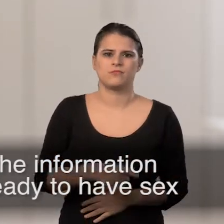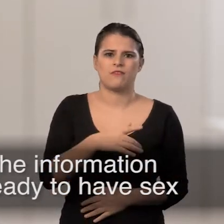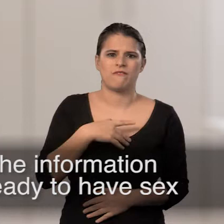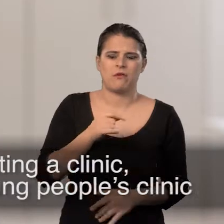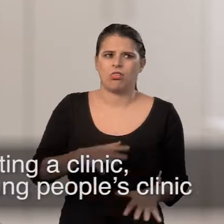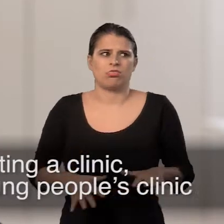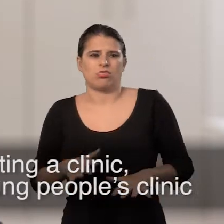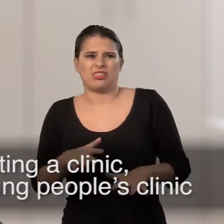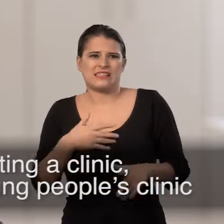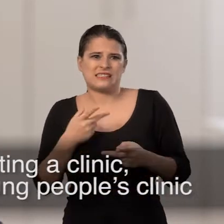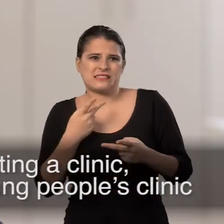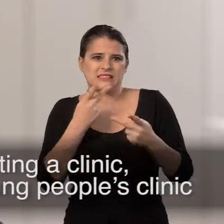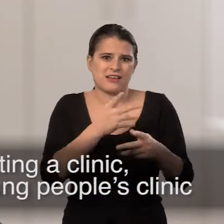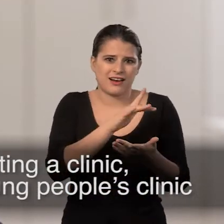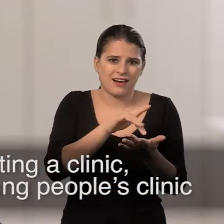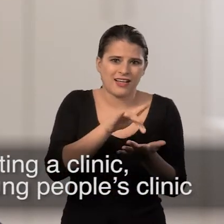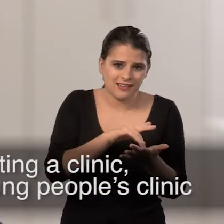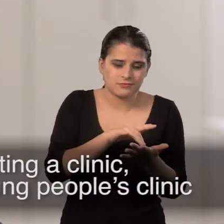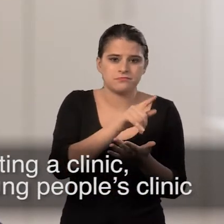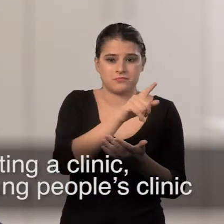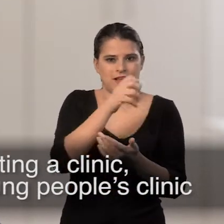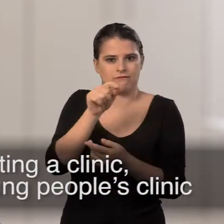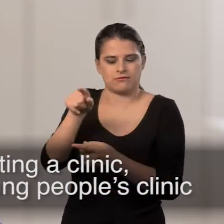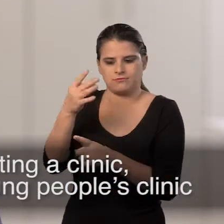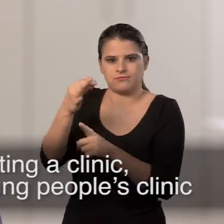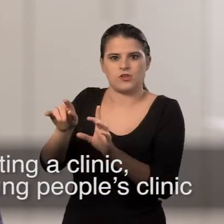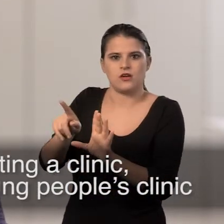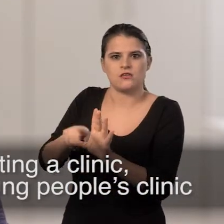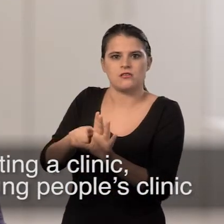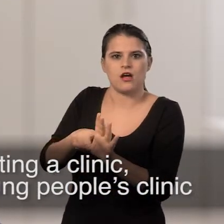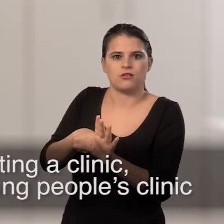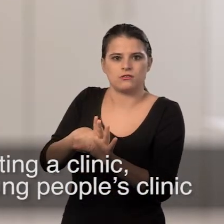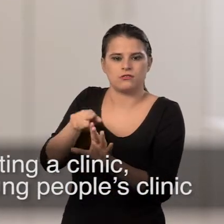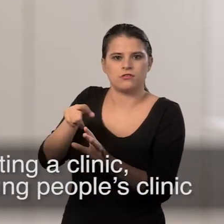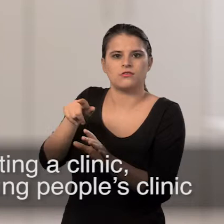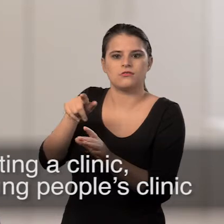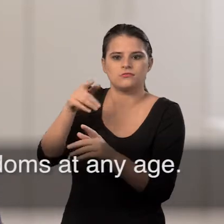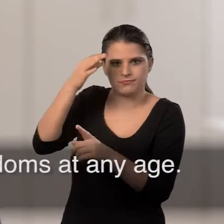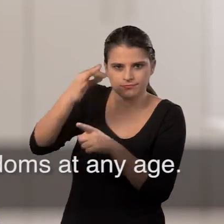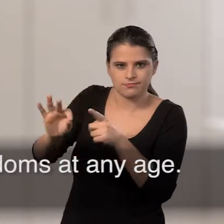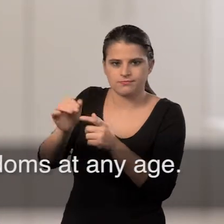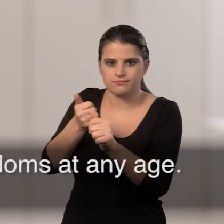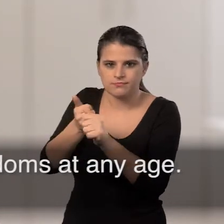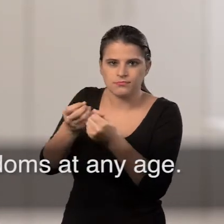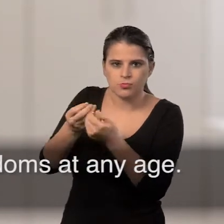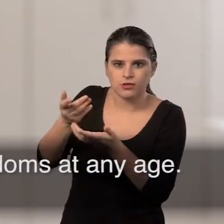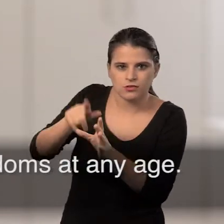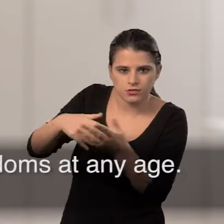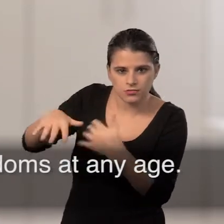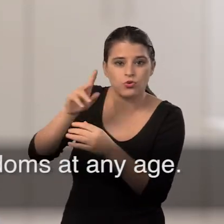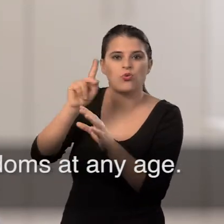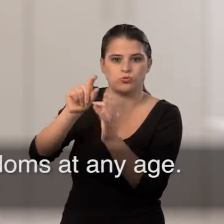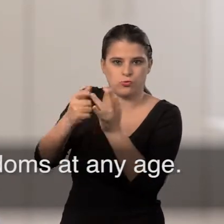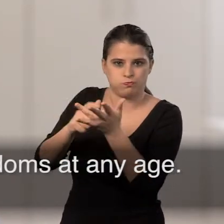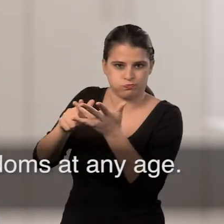sex. If you're worried at all about visiting a clinic, you might want to visit a specialist young people's clinic, such as Brooke. You can also